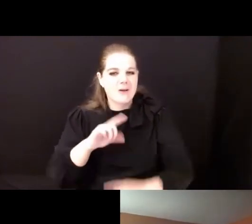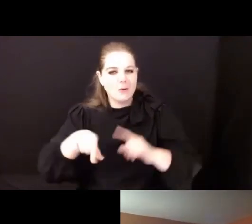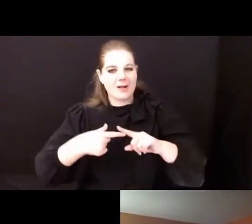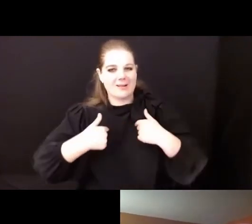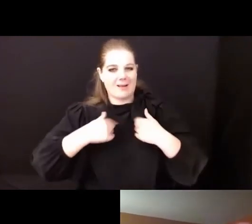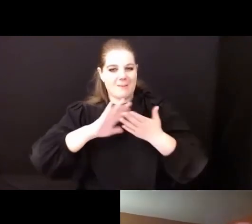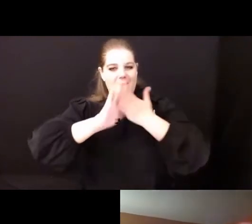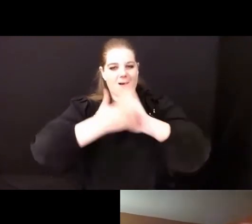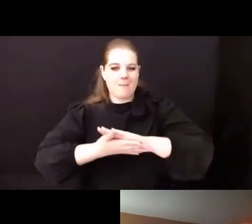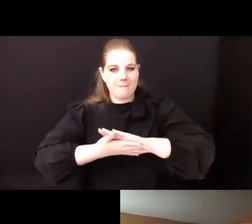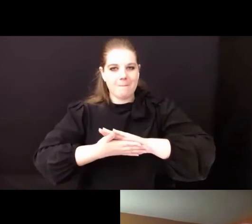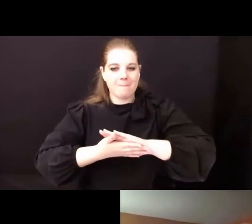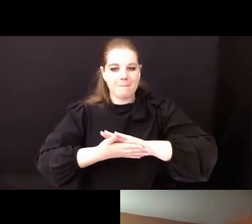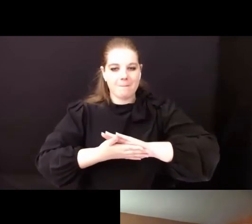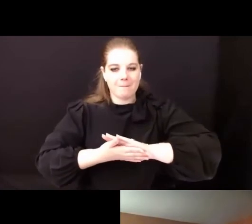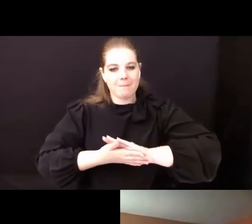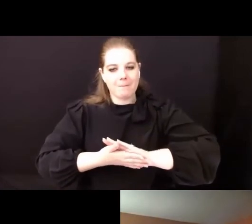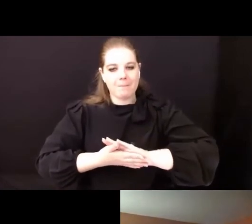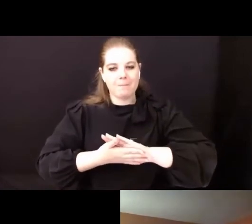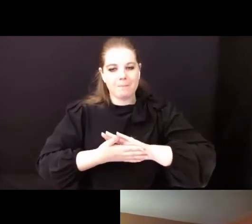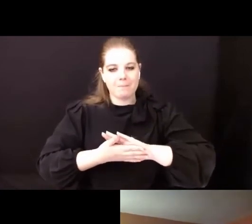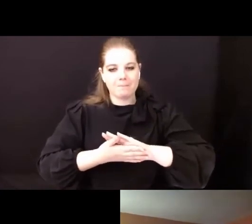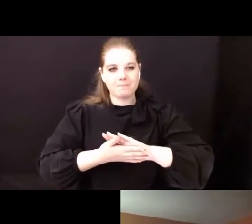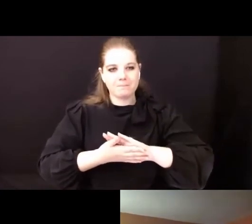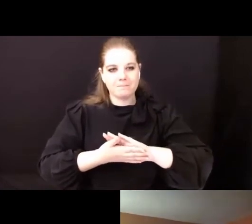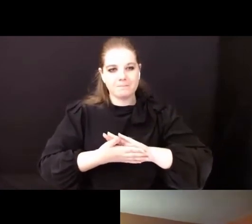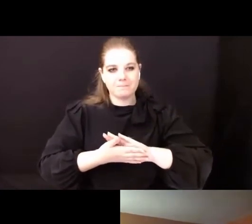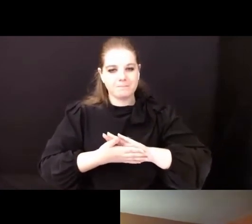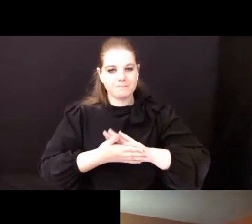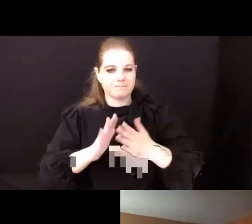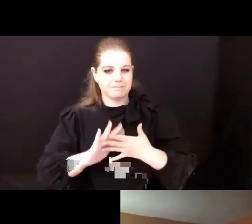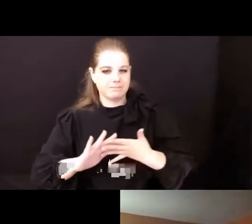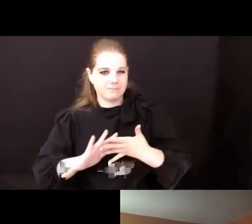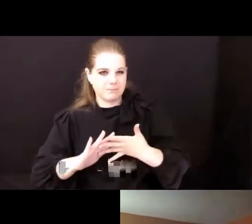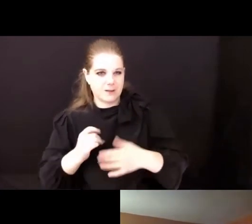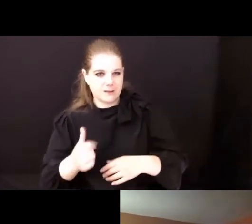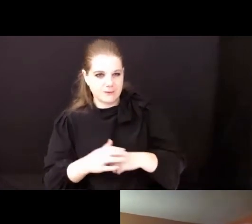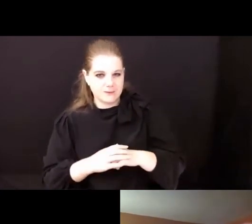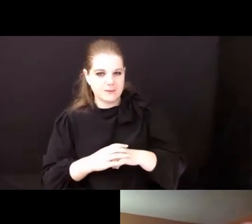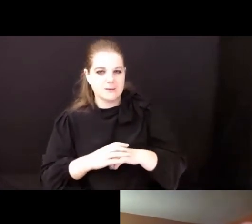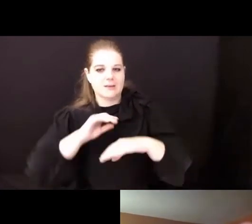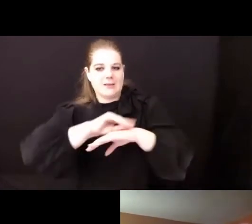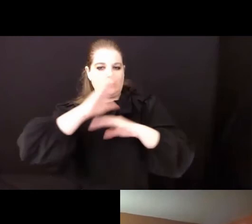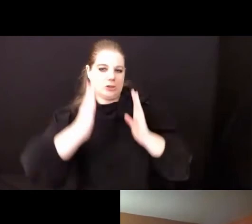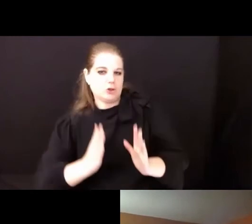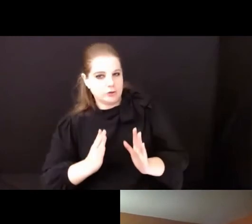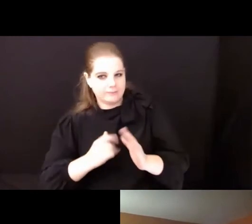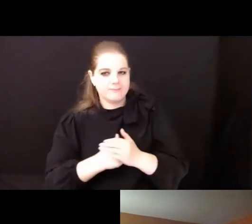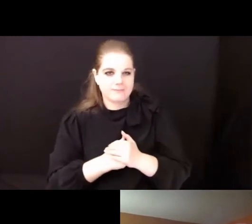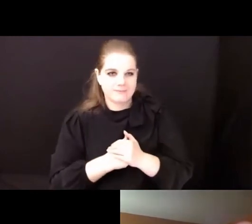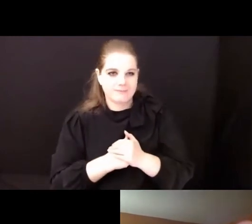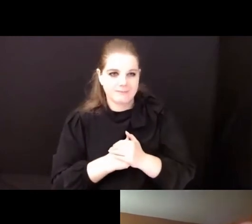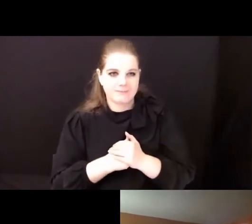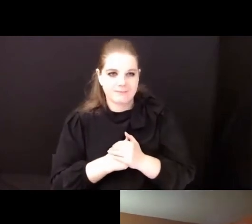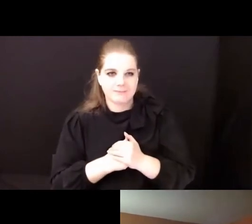counselor? So that was a whole nother story. That's weird,